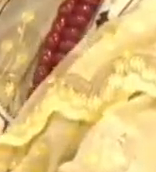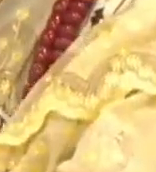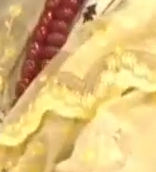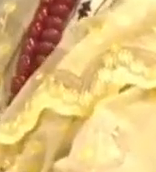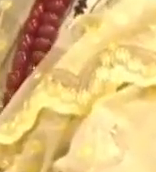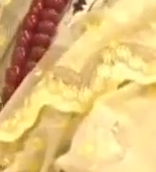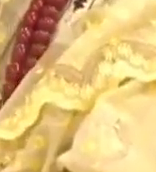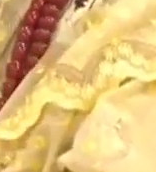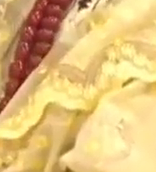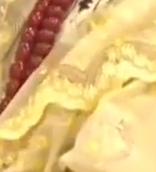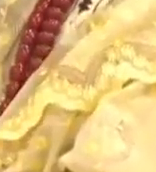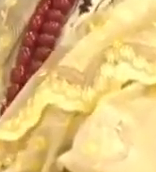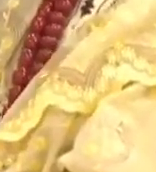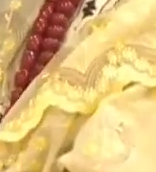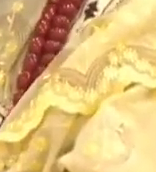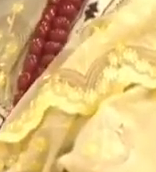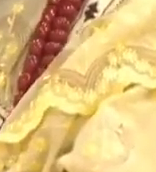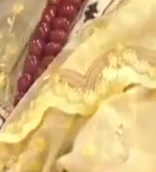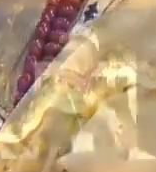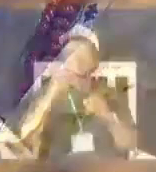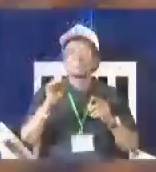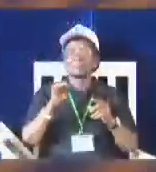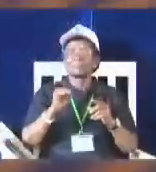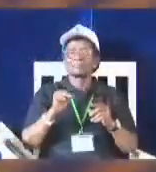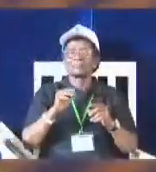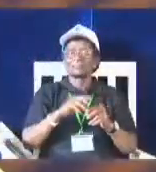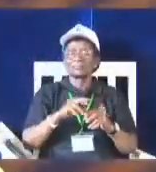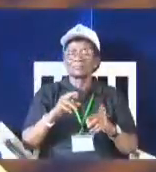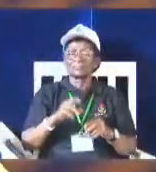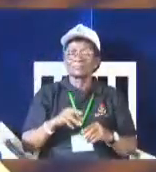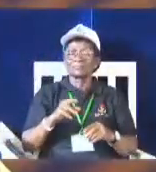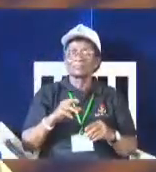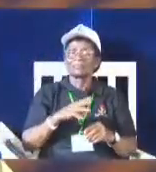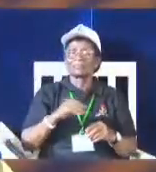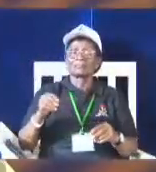I've already talked about restoration of destiny.